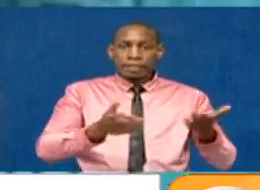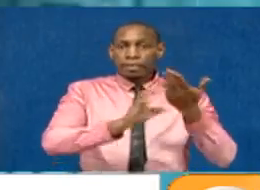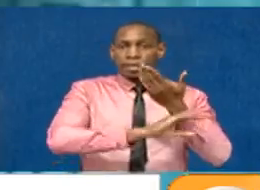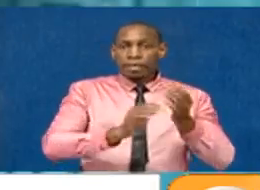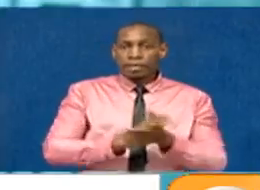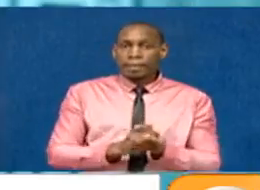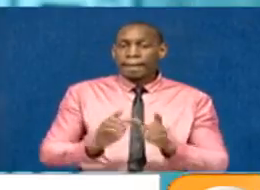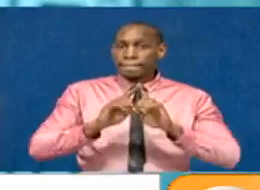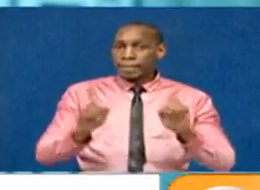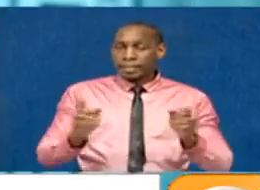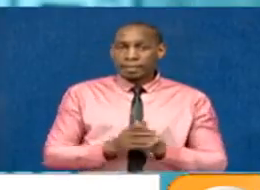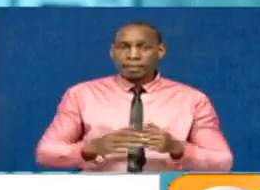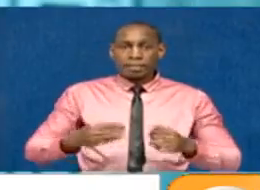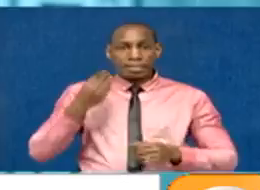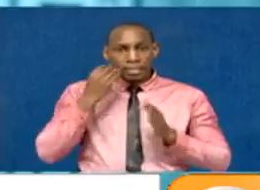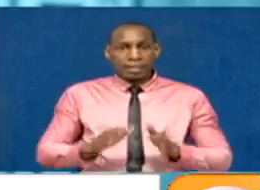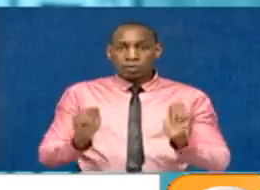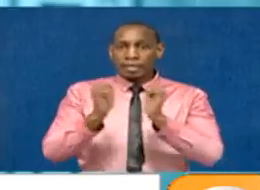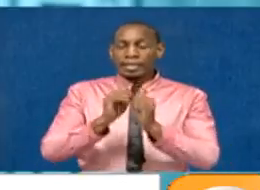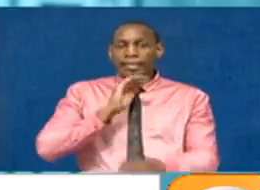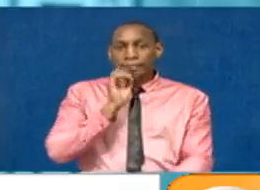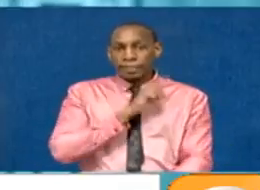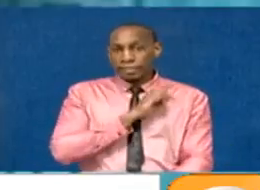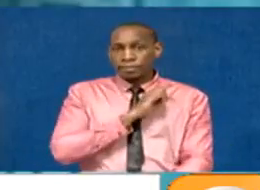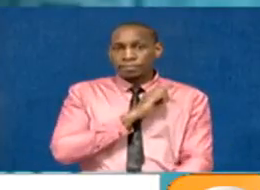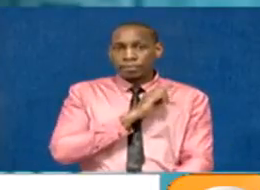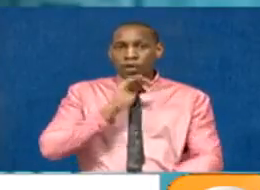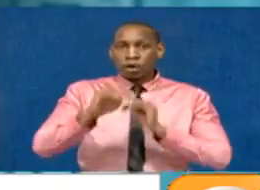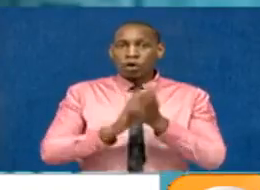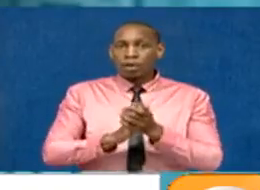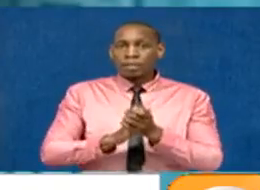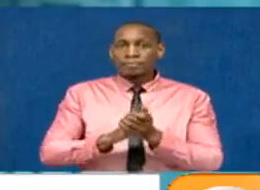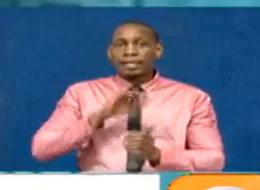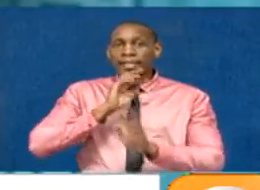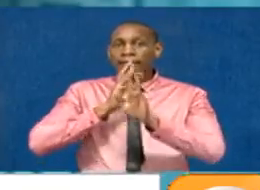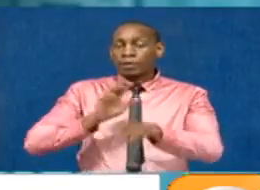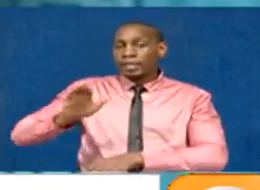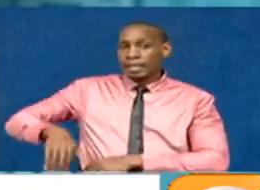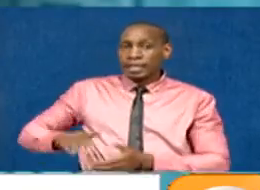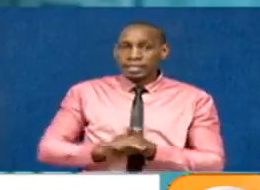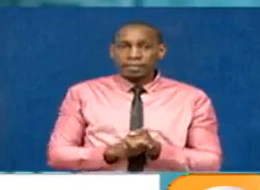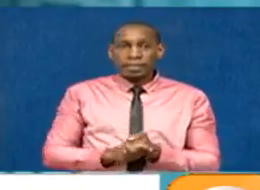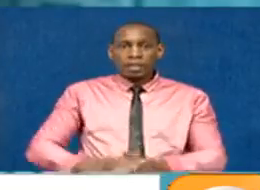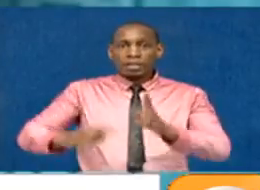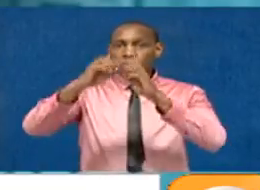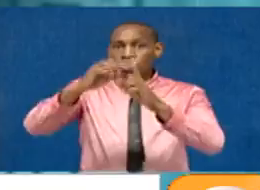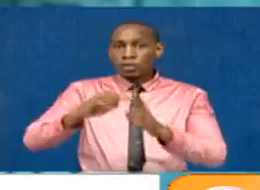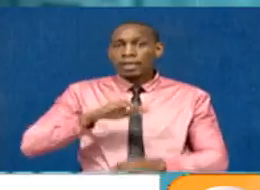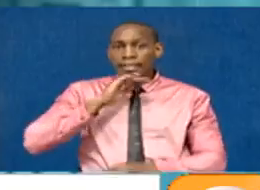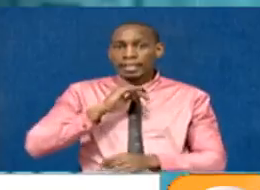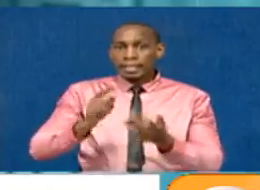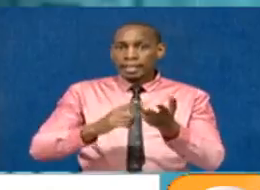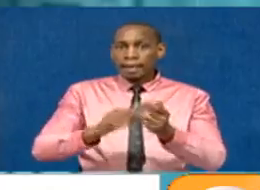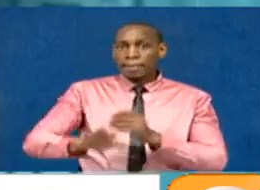countrywide. Unfortunately, 10 patients have succumbed to the disease, all of them being late deaths. This now pushes the cumulative fatalities